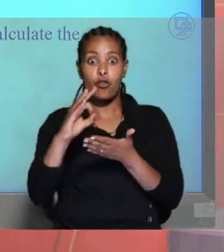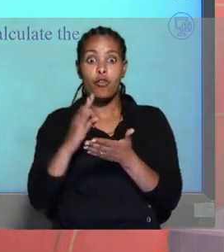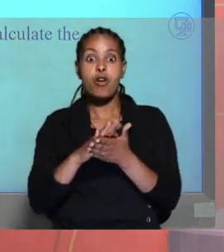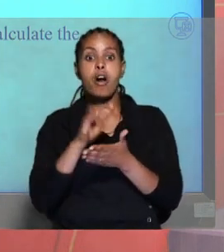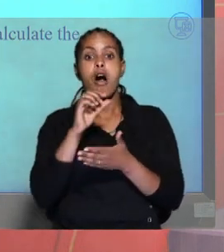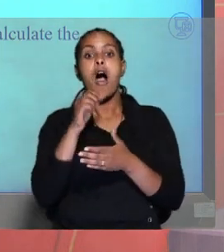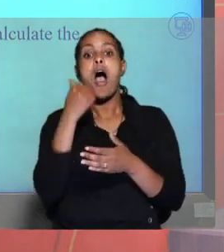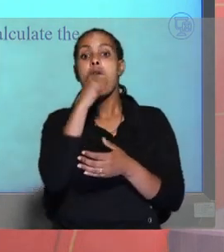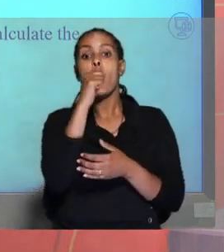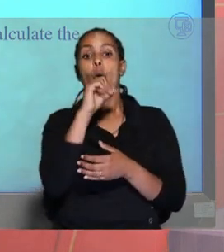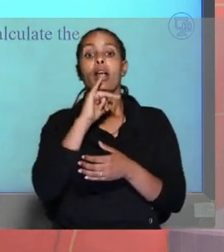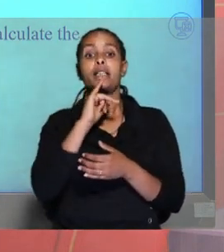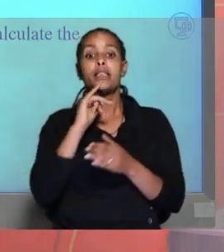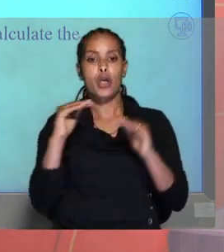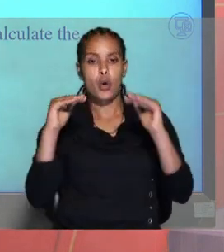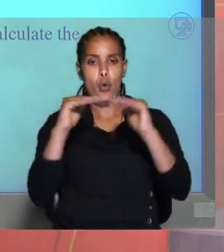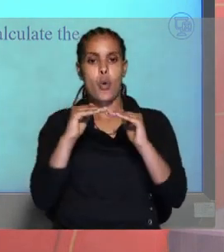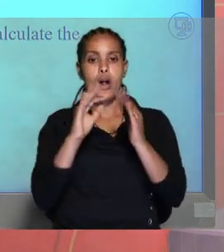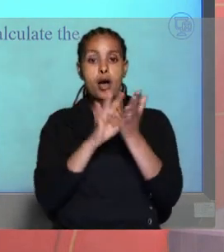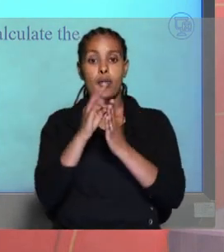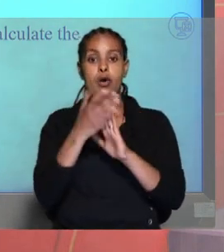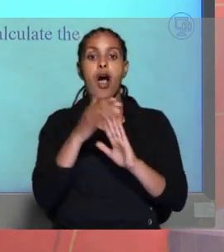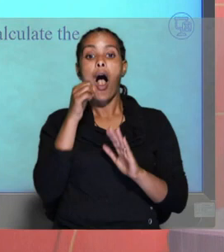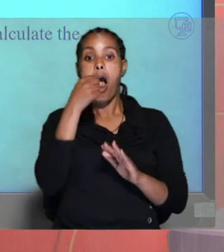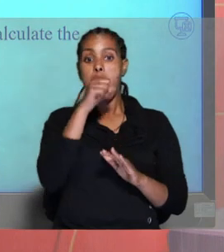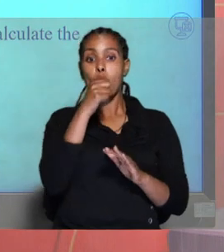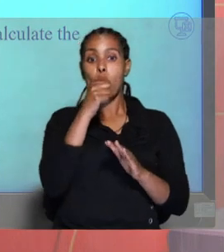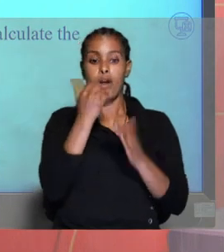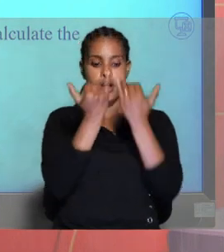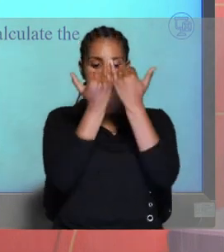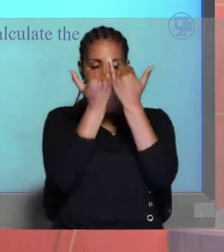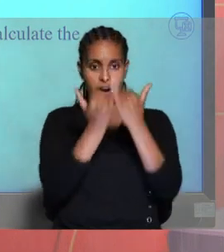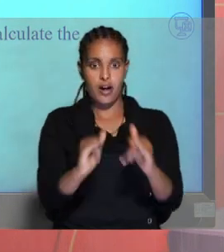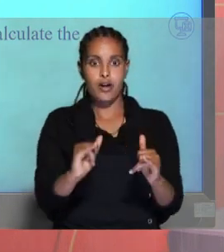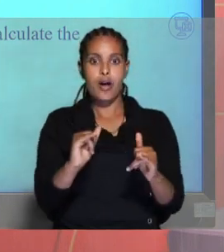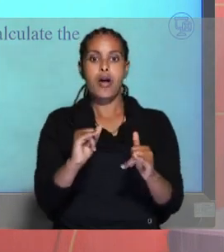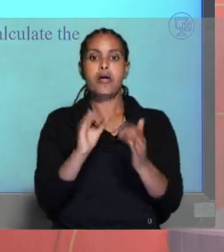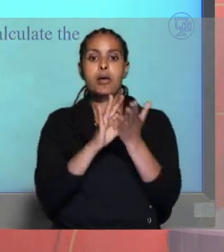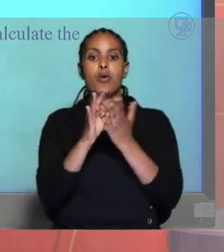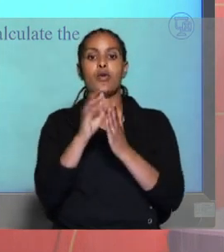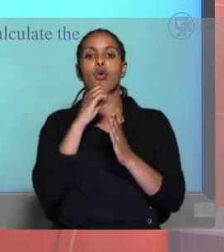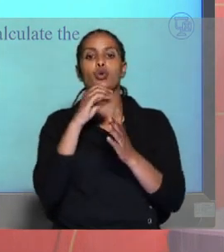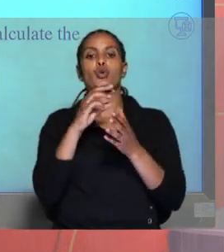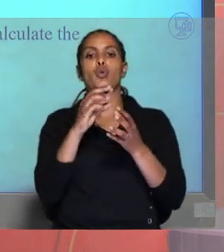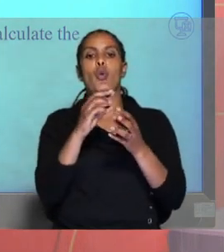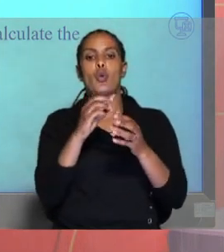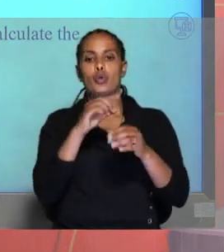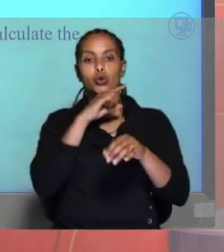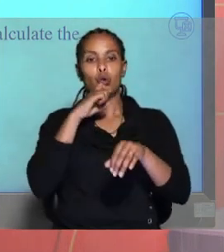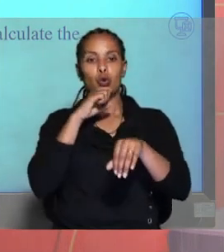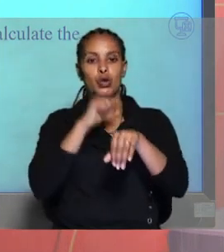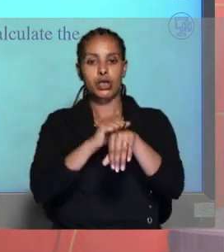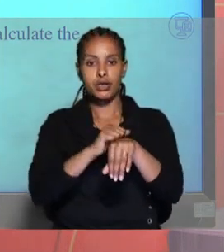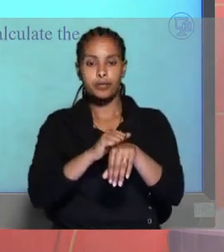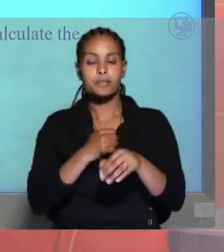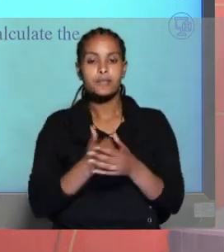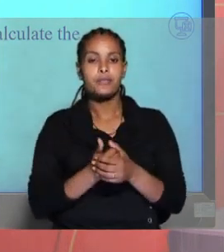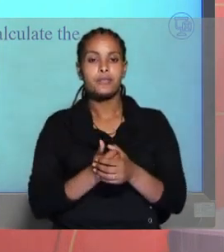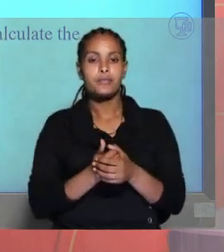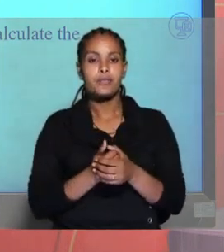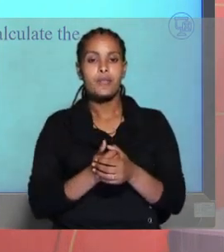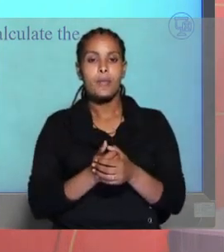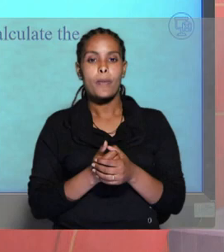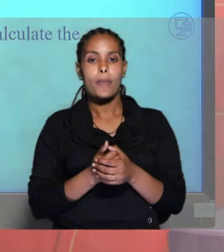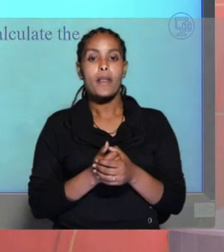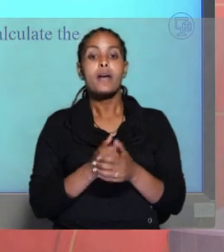of alcohol equal number of mole of alcohol divided by number of mole of solution. Number of mole of